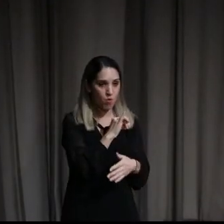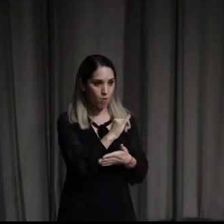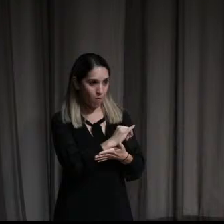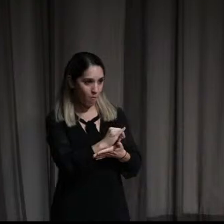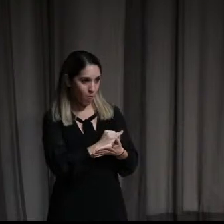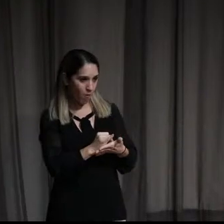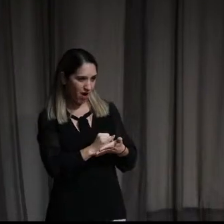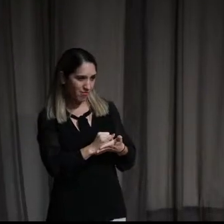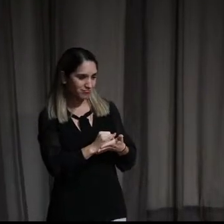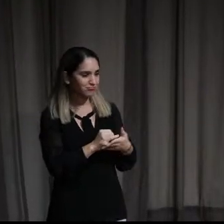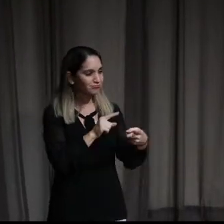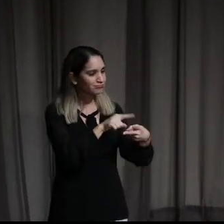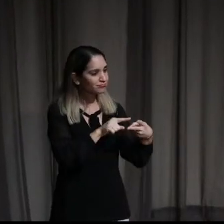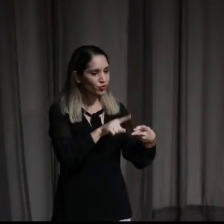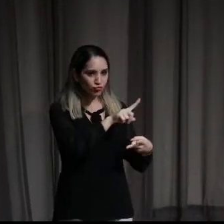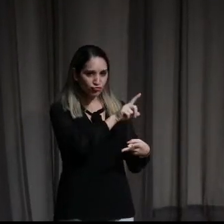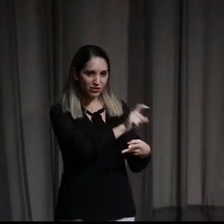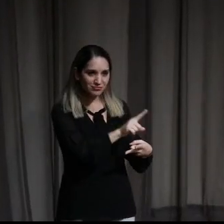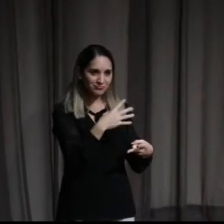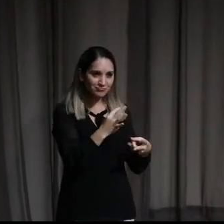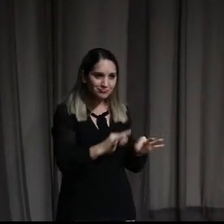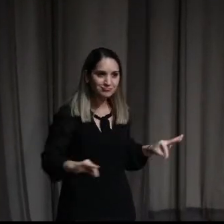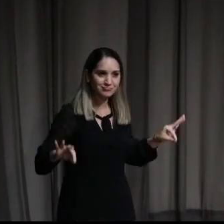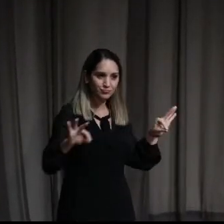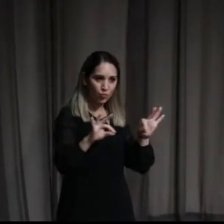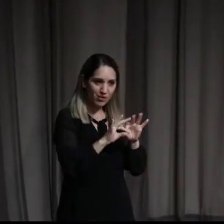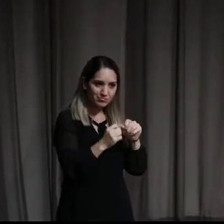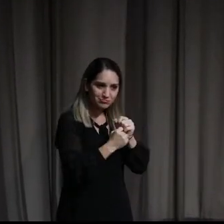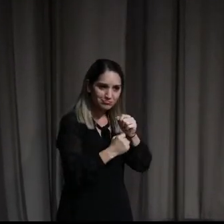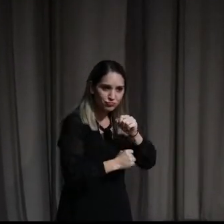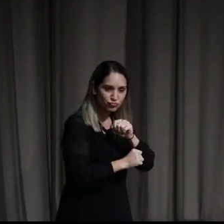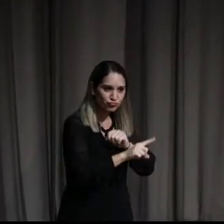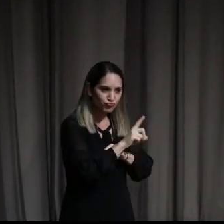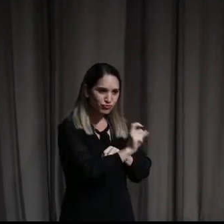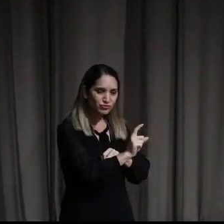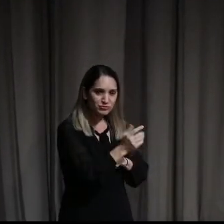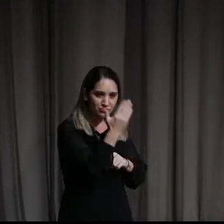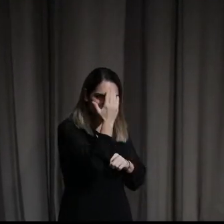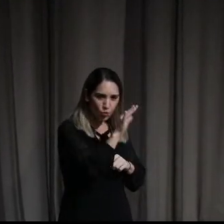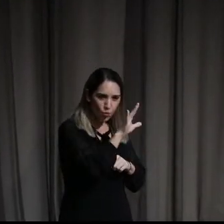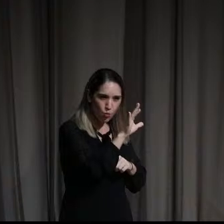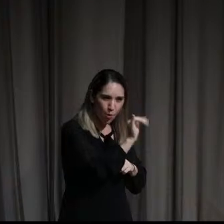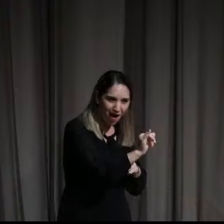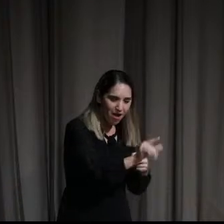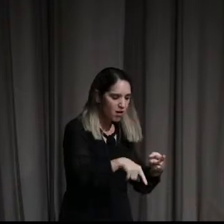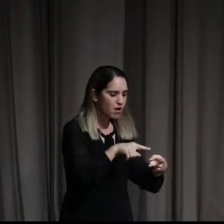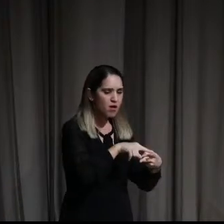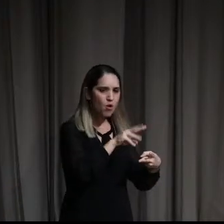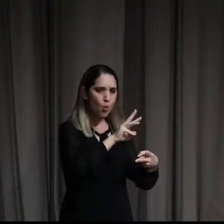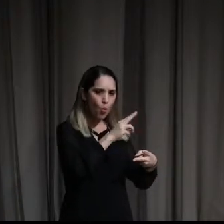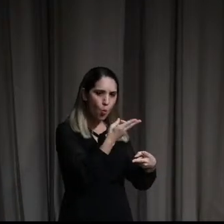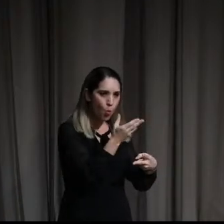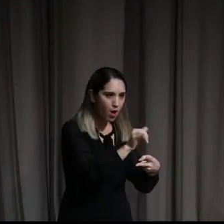are actually two very elemental questions. One of them is, why the woman? Why do we see so much of the